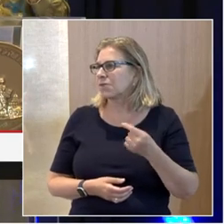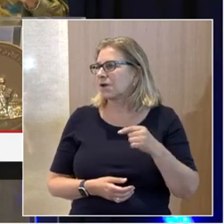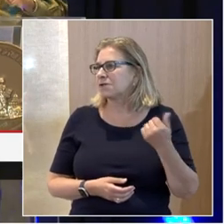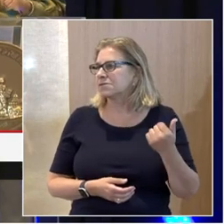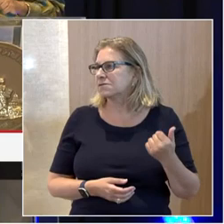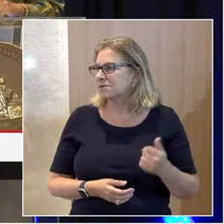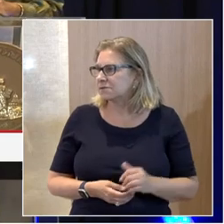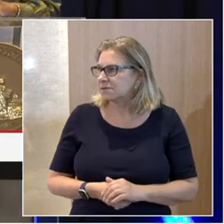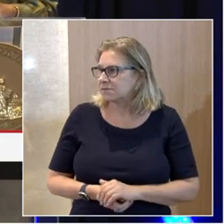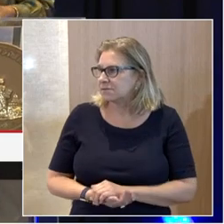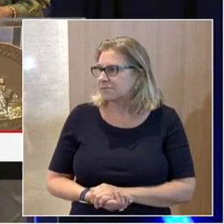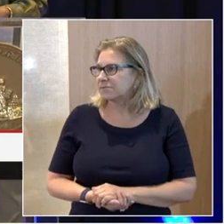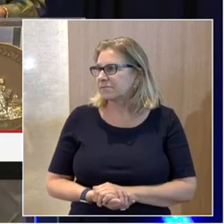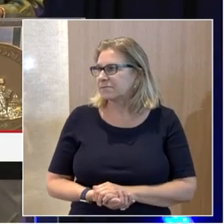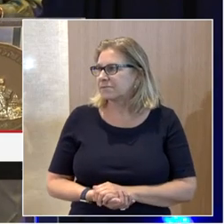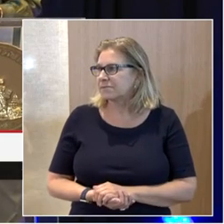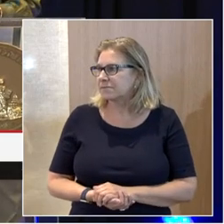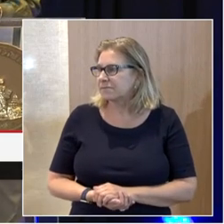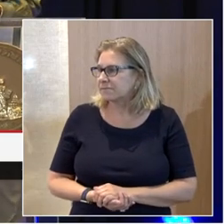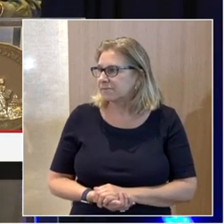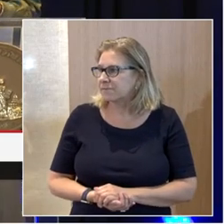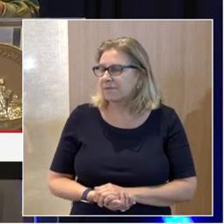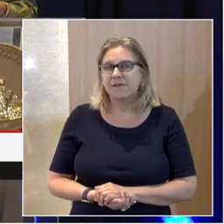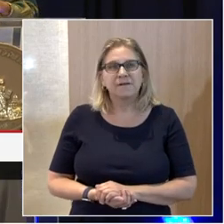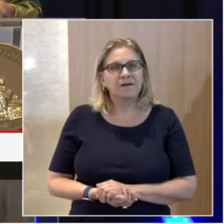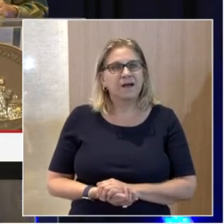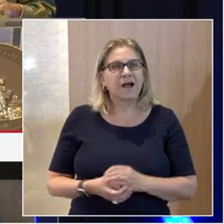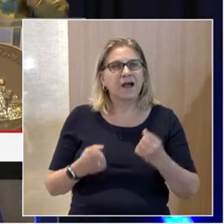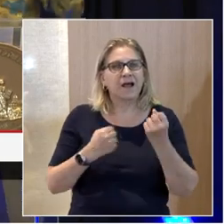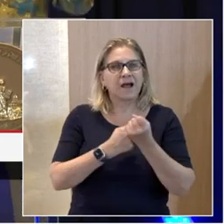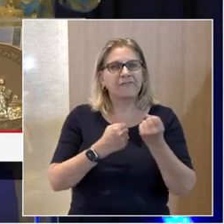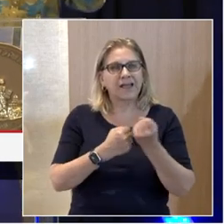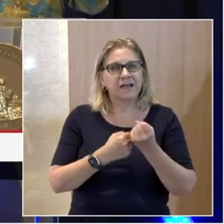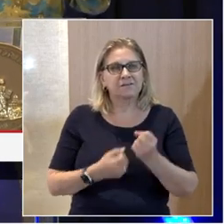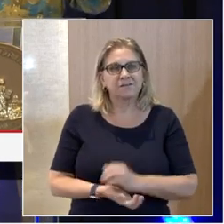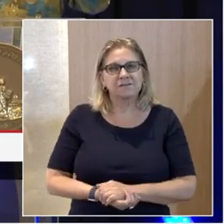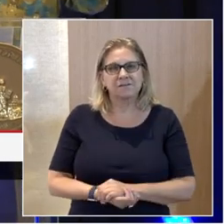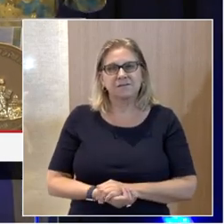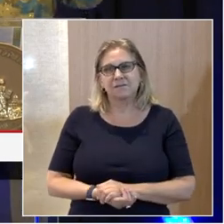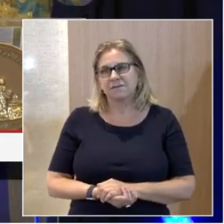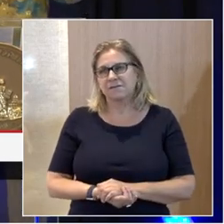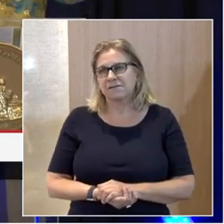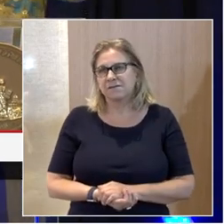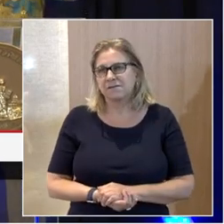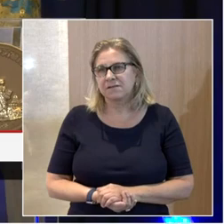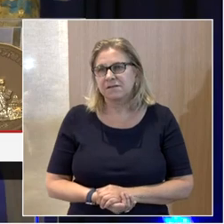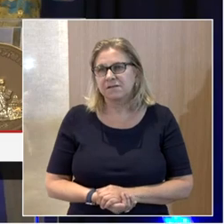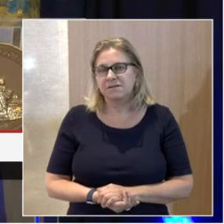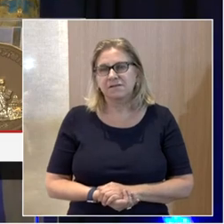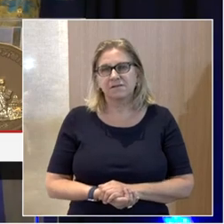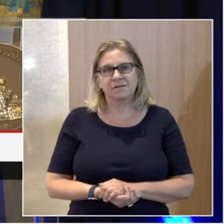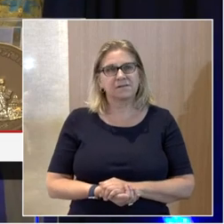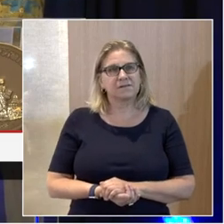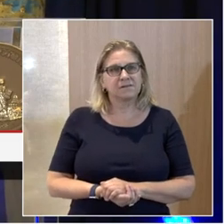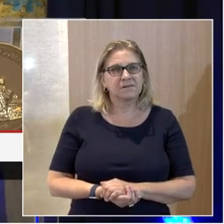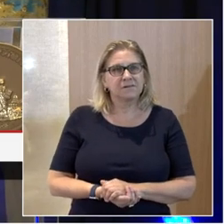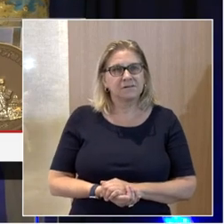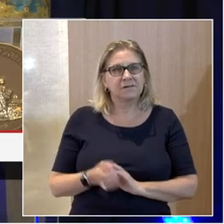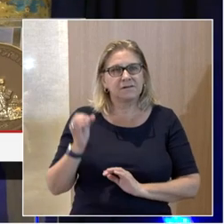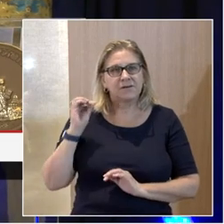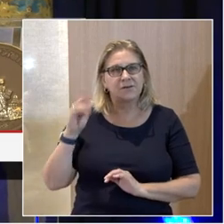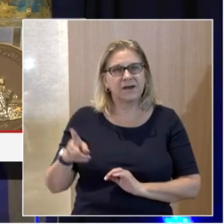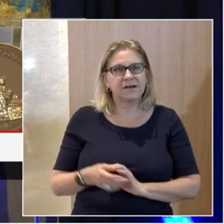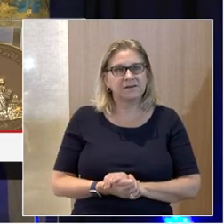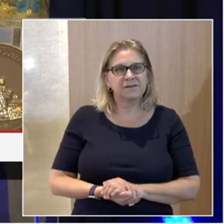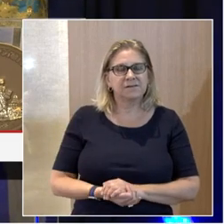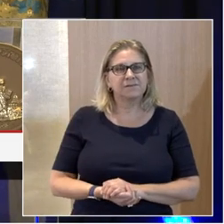All right. Say it again. Advocates. All right. Great. We are going to want to make sure that you get